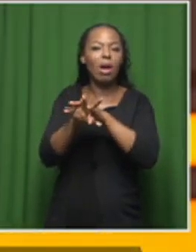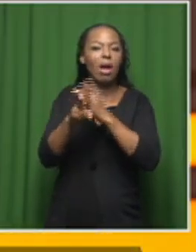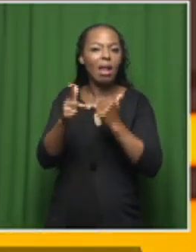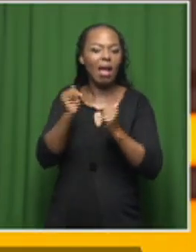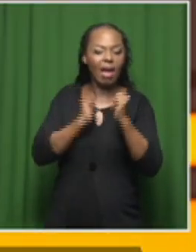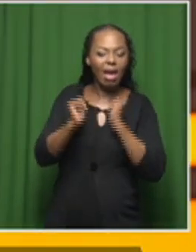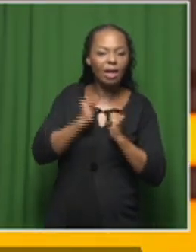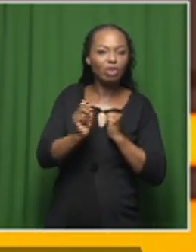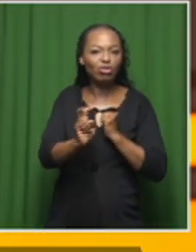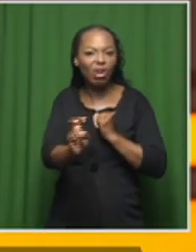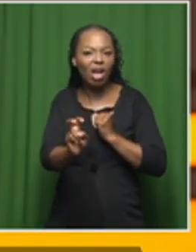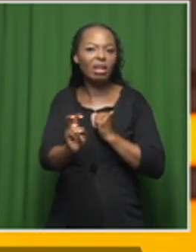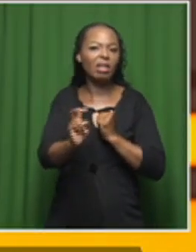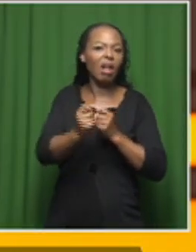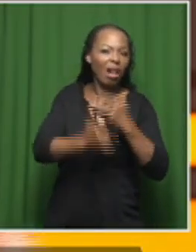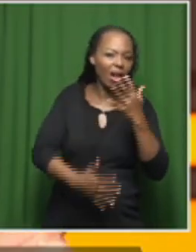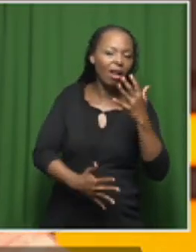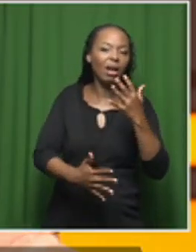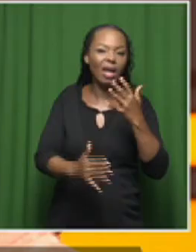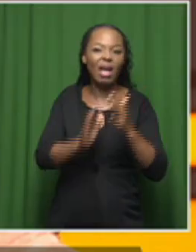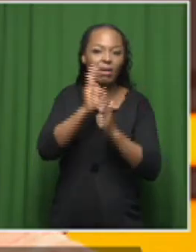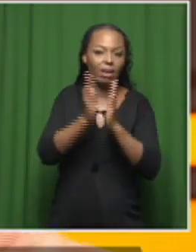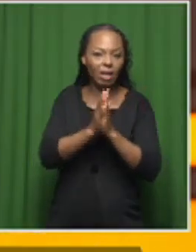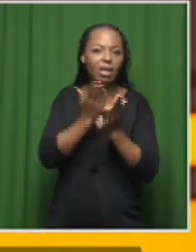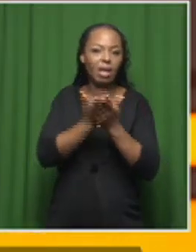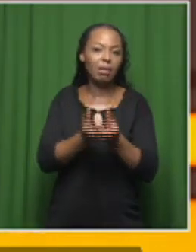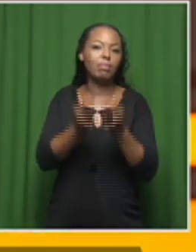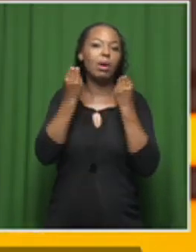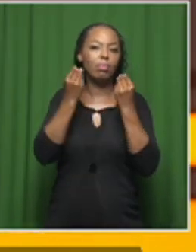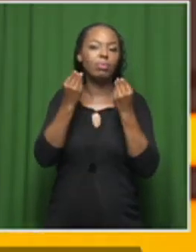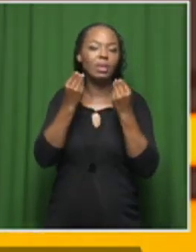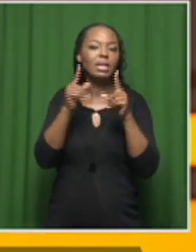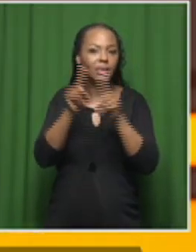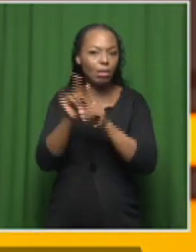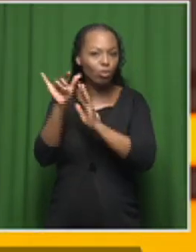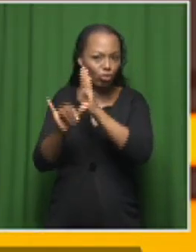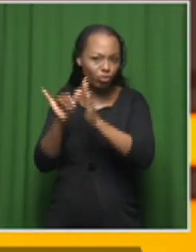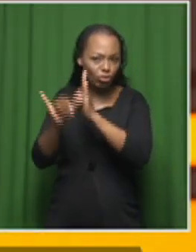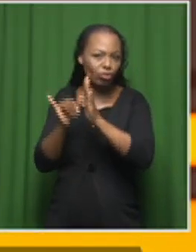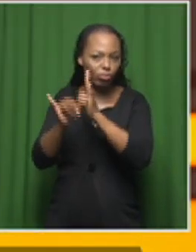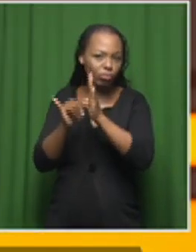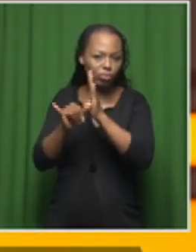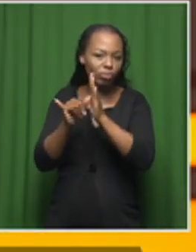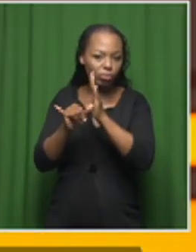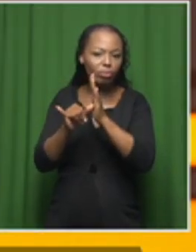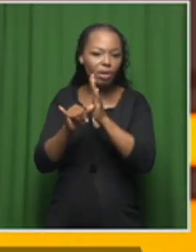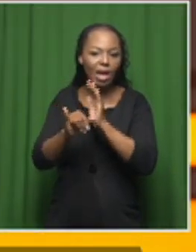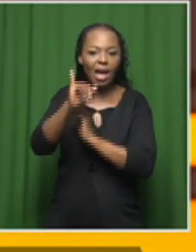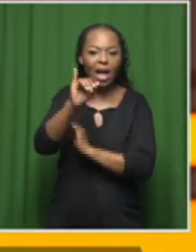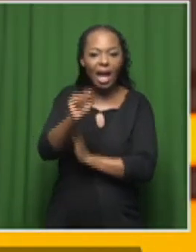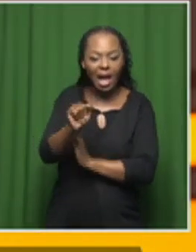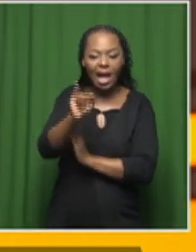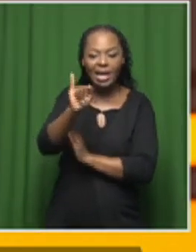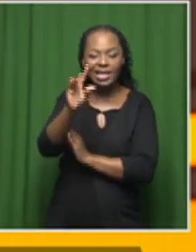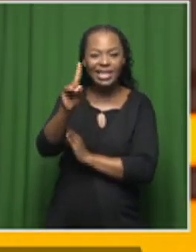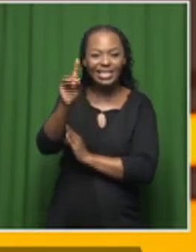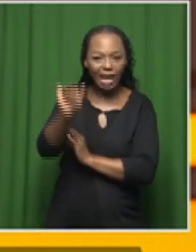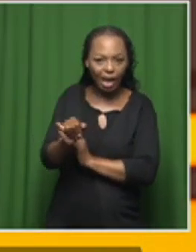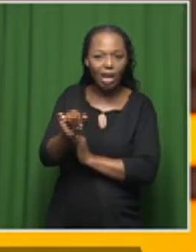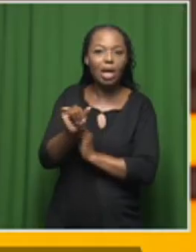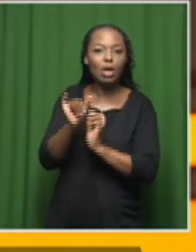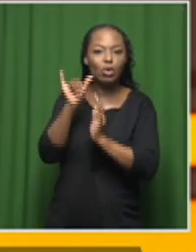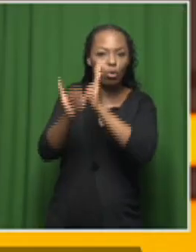you can find everything on that site. But also go onto YouTube and just put in Aida and you'll get all kinds